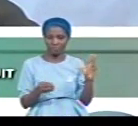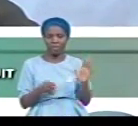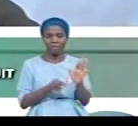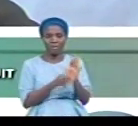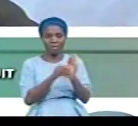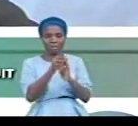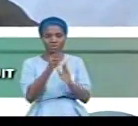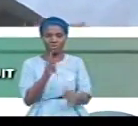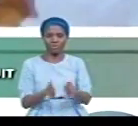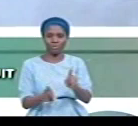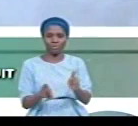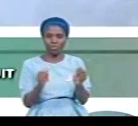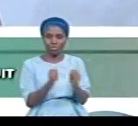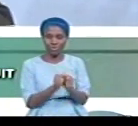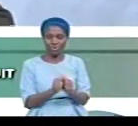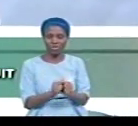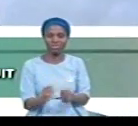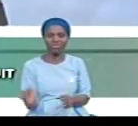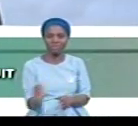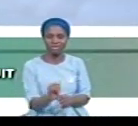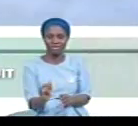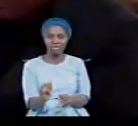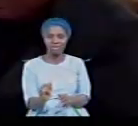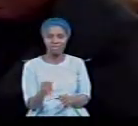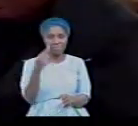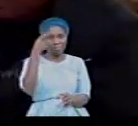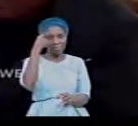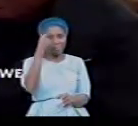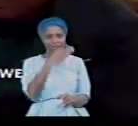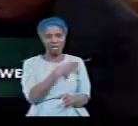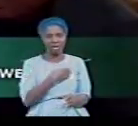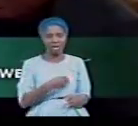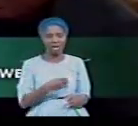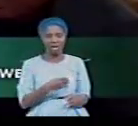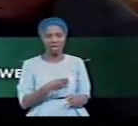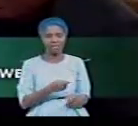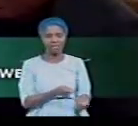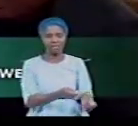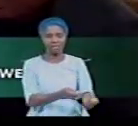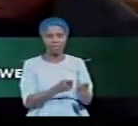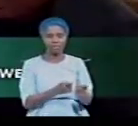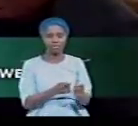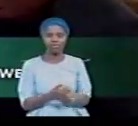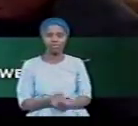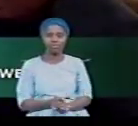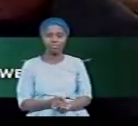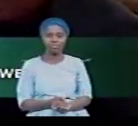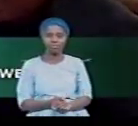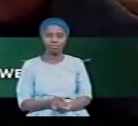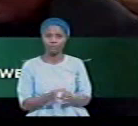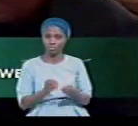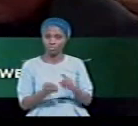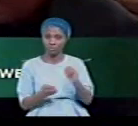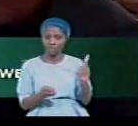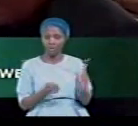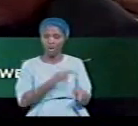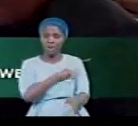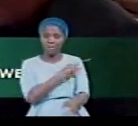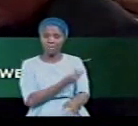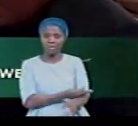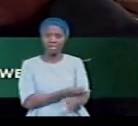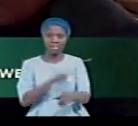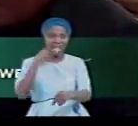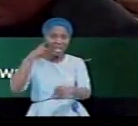and pursuit. Look at number one there. Mighty prophets with